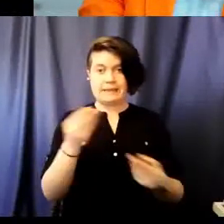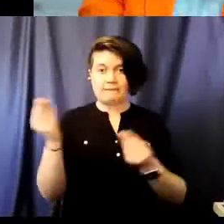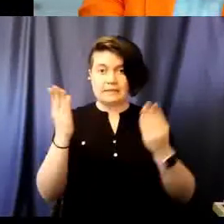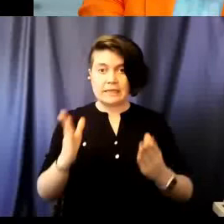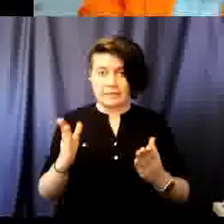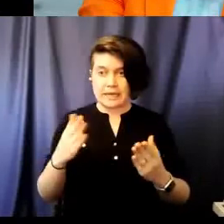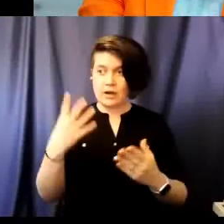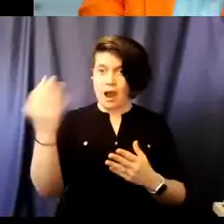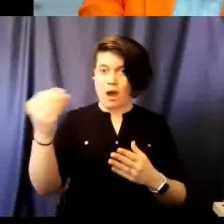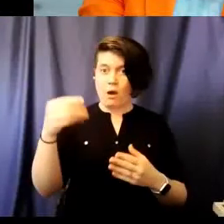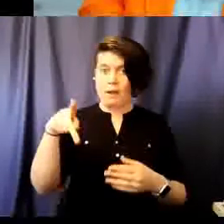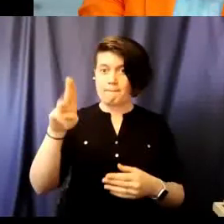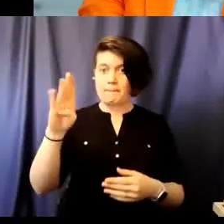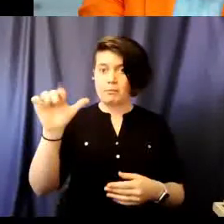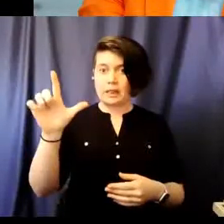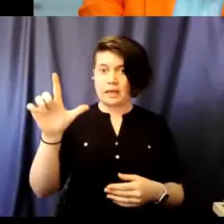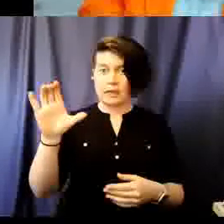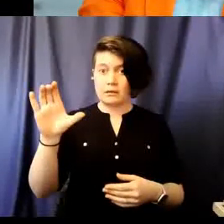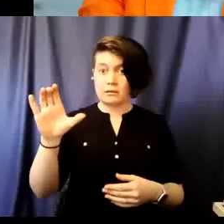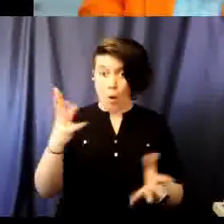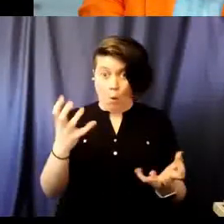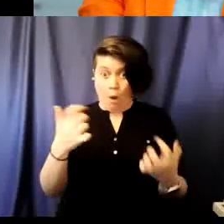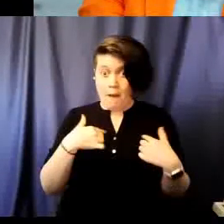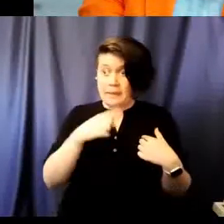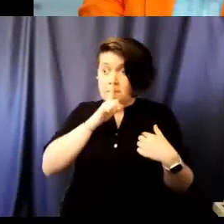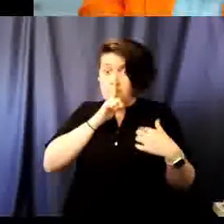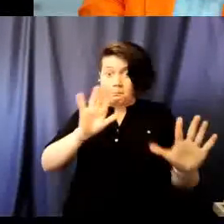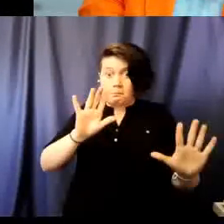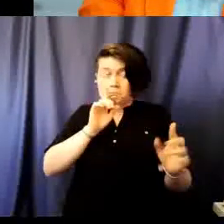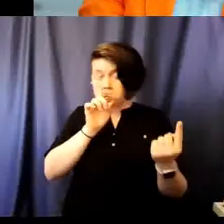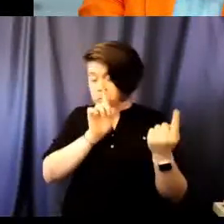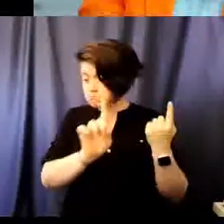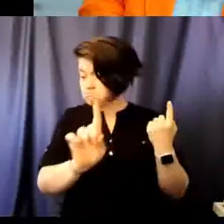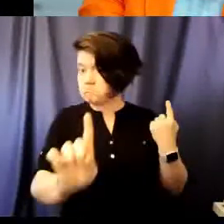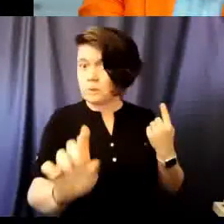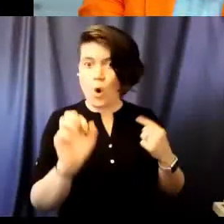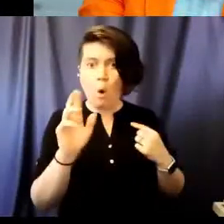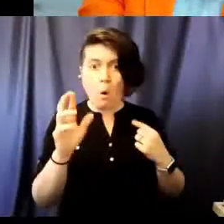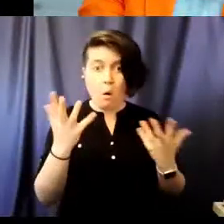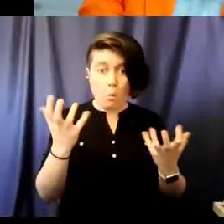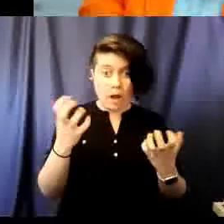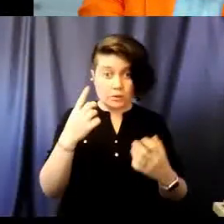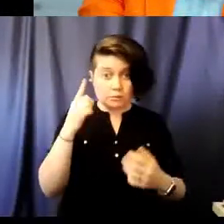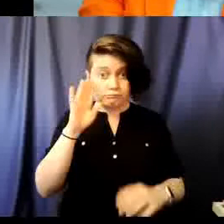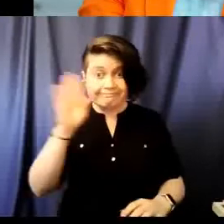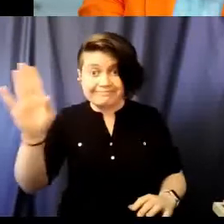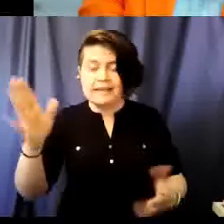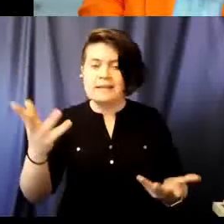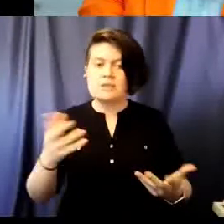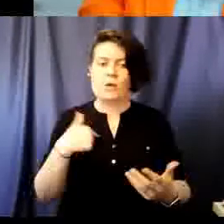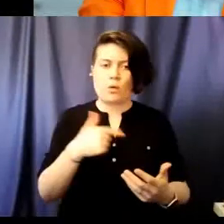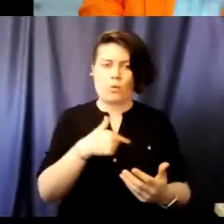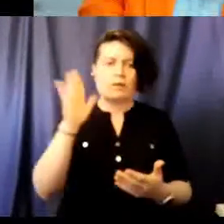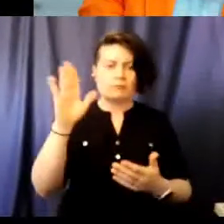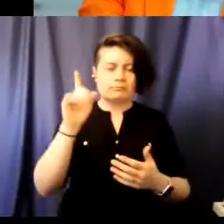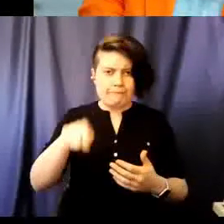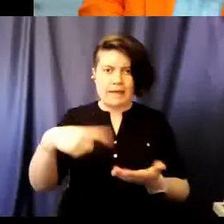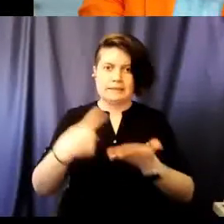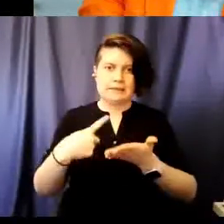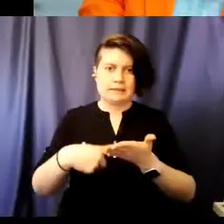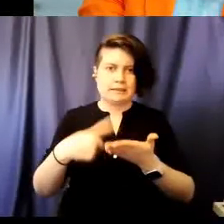be discussed so there aren't assumptions made and that they can end because they impact everyone's safety.